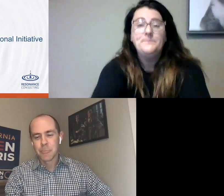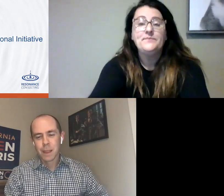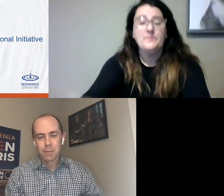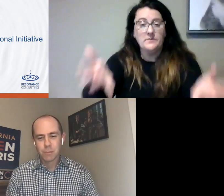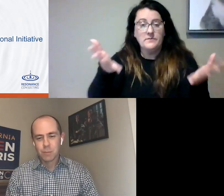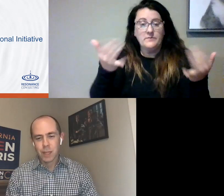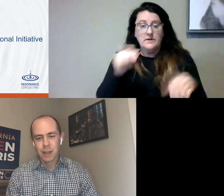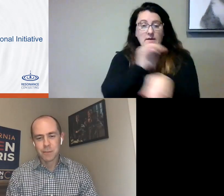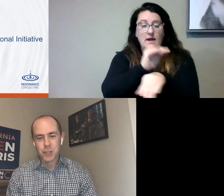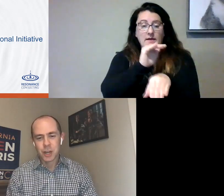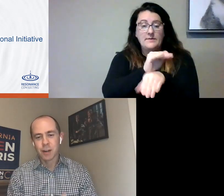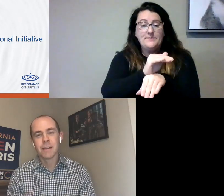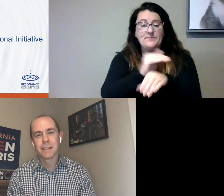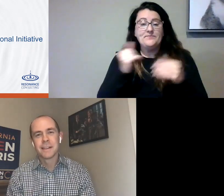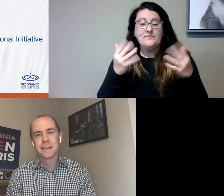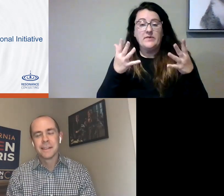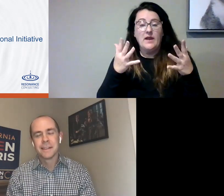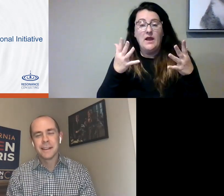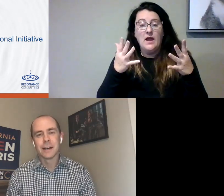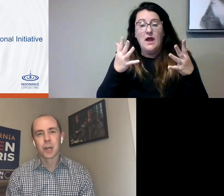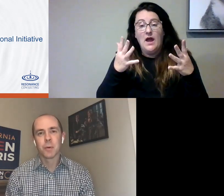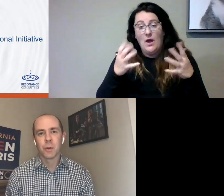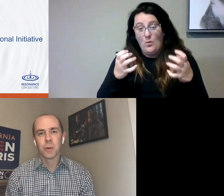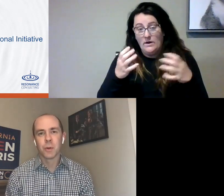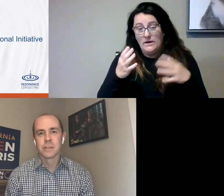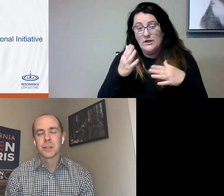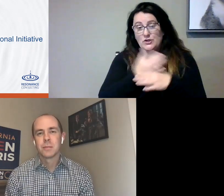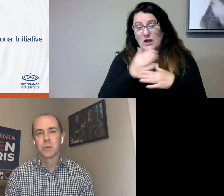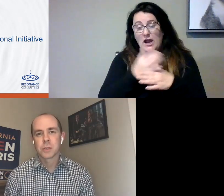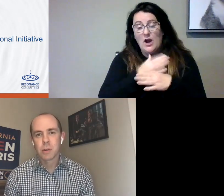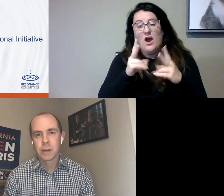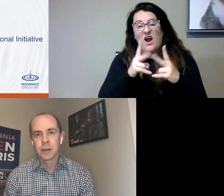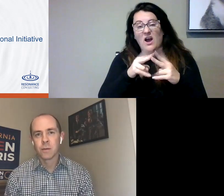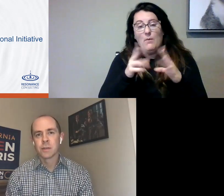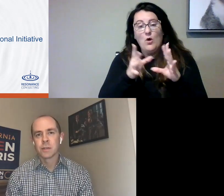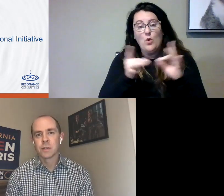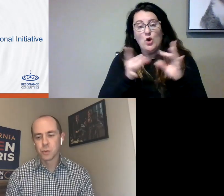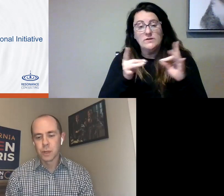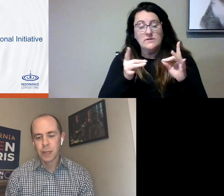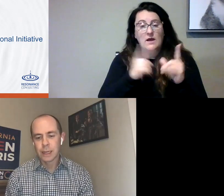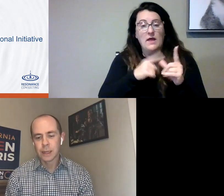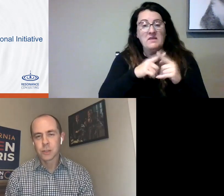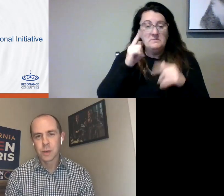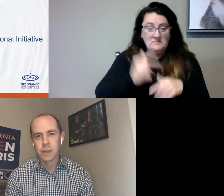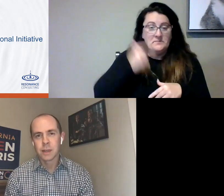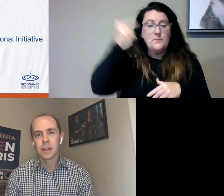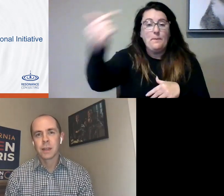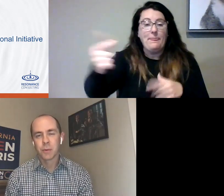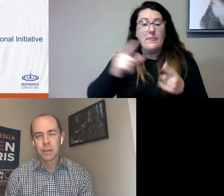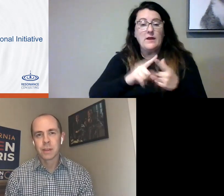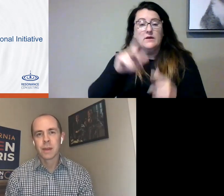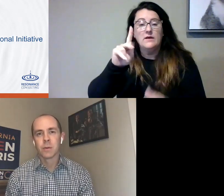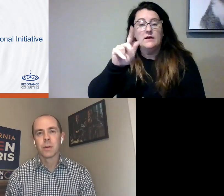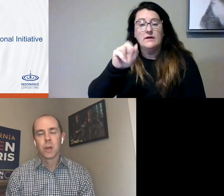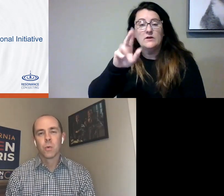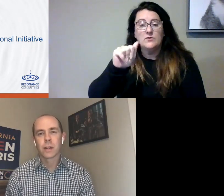to share a couple words before turning it over to Katrina